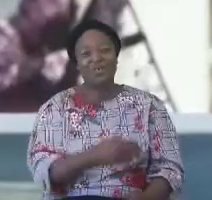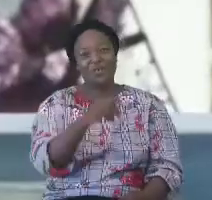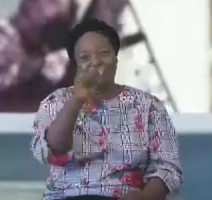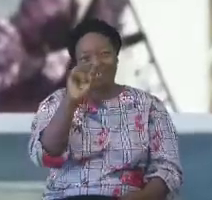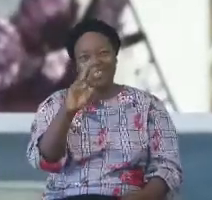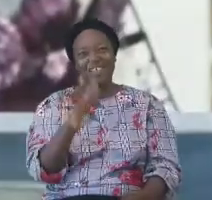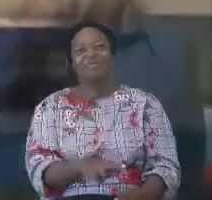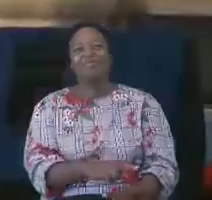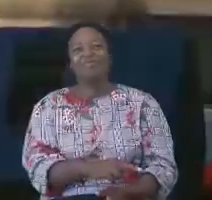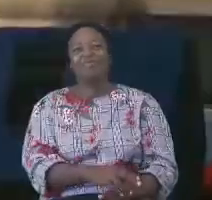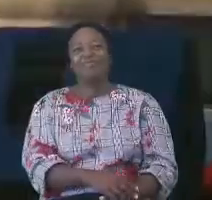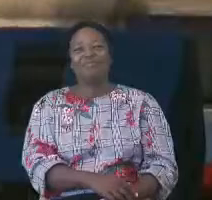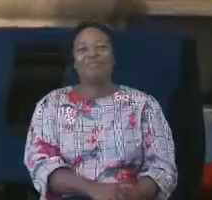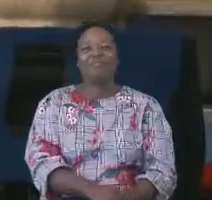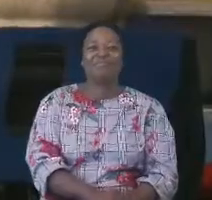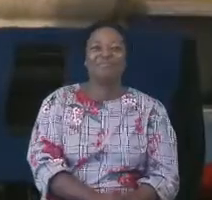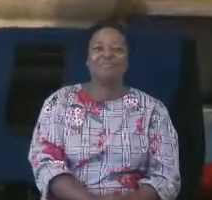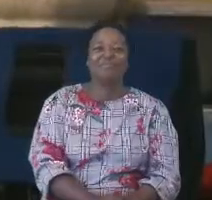welcome sir